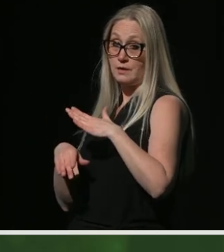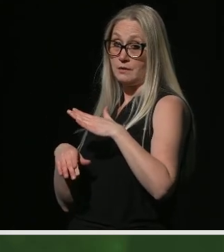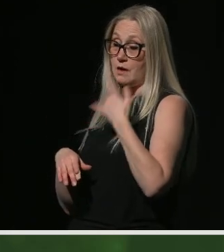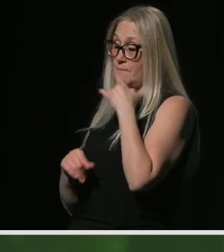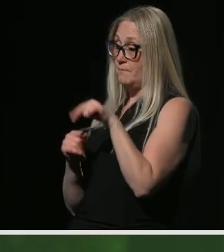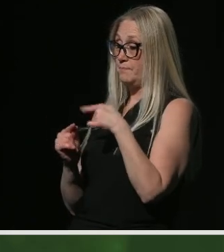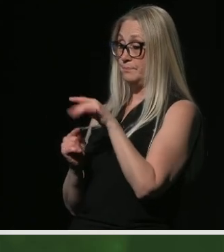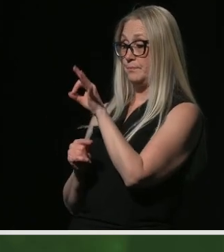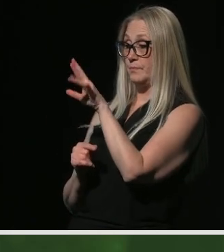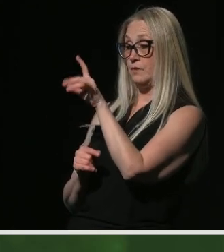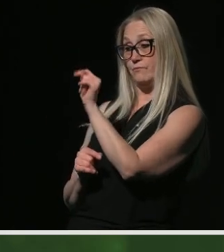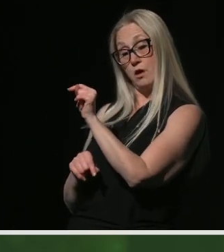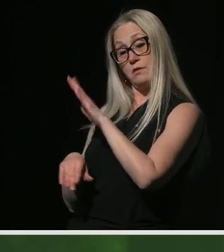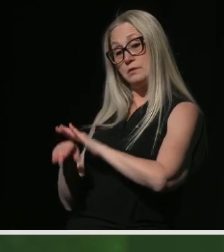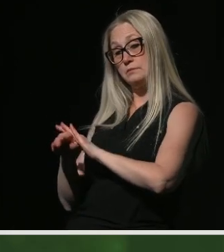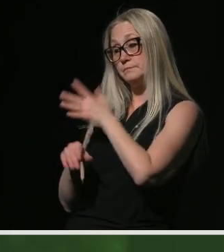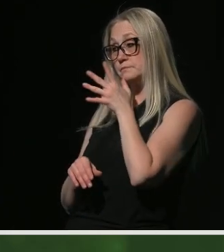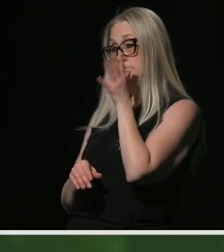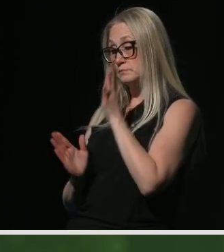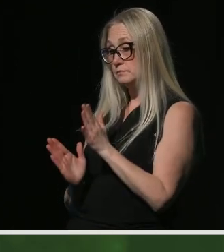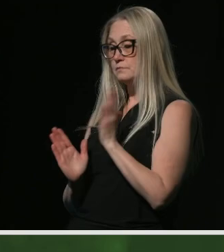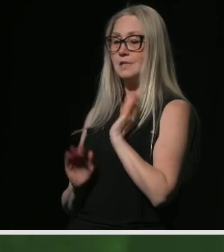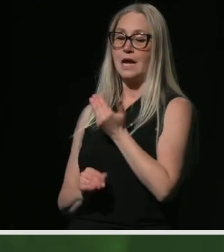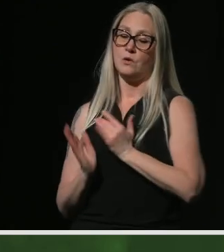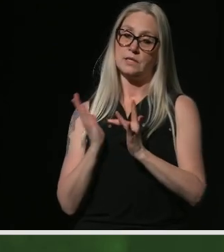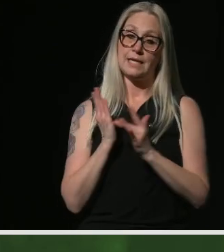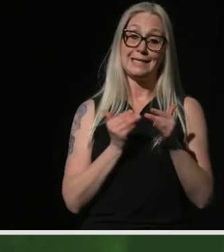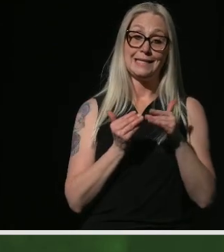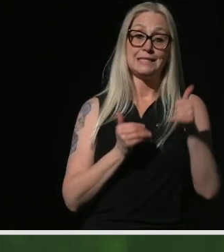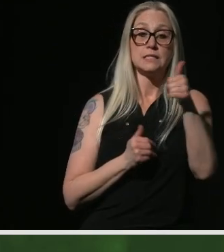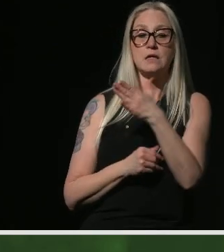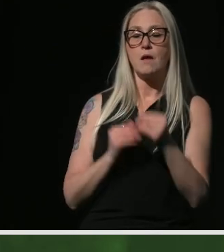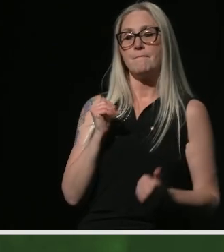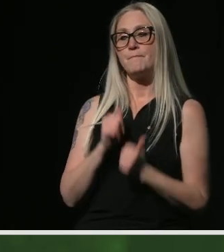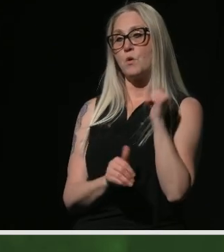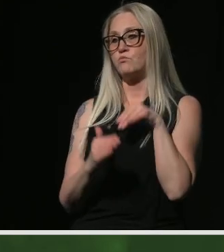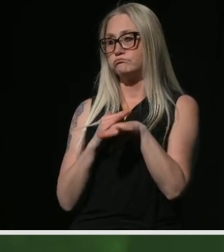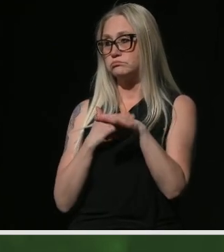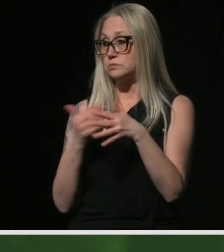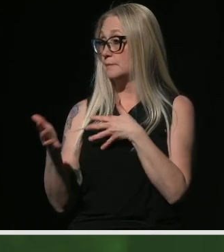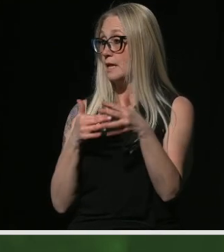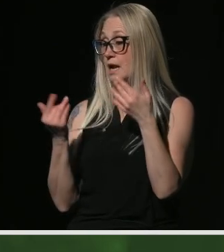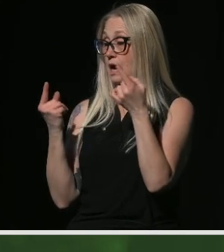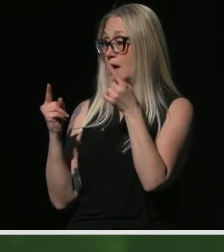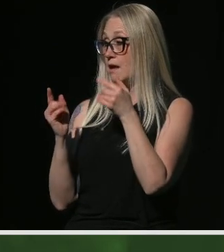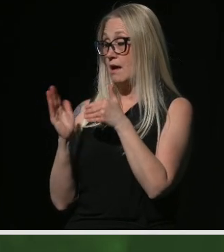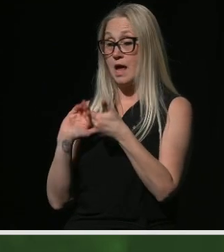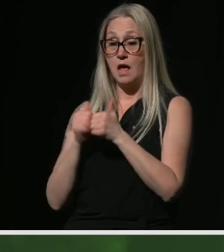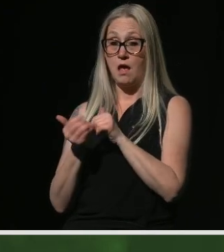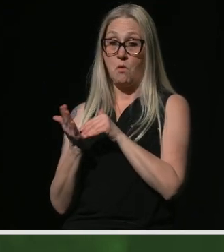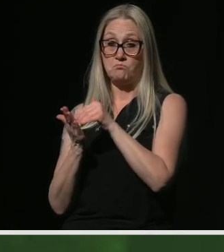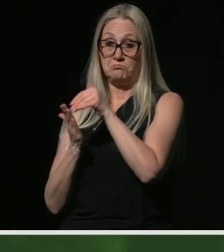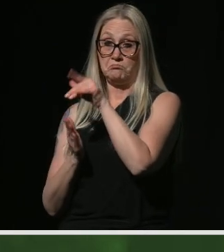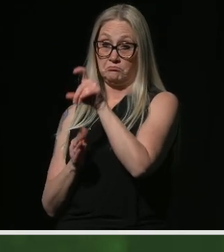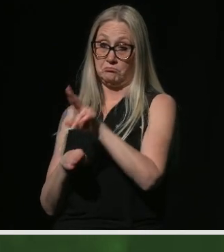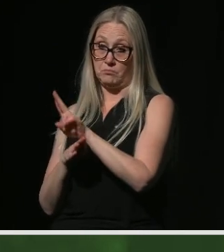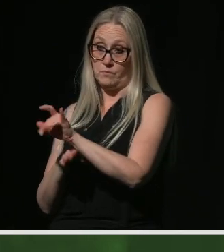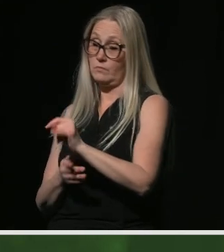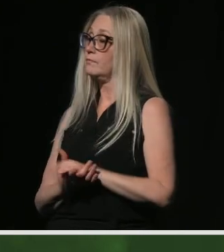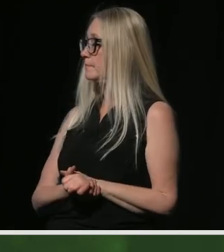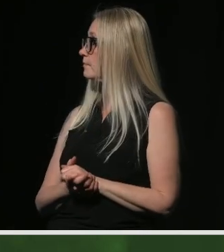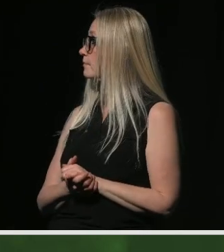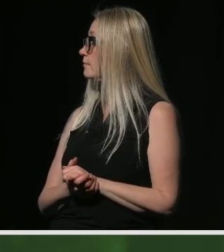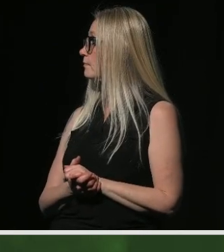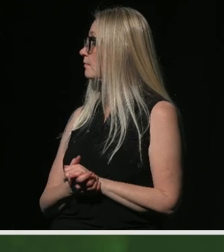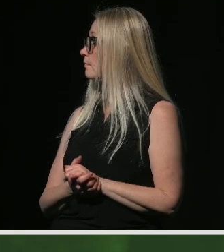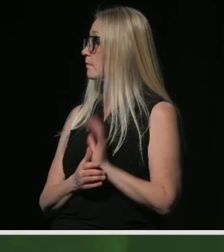our technology is the easiest and most accessible, regardless of how frequently it occurs. Our commercialization